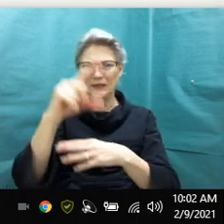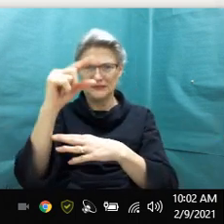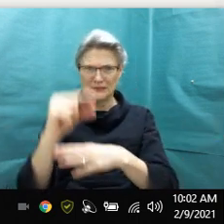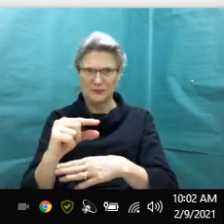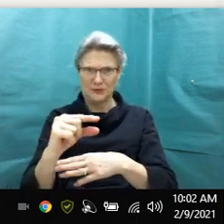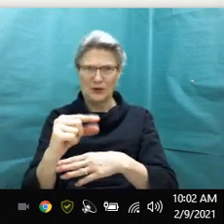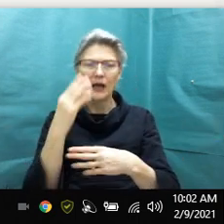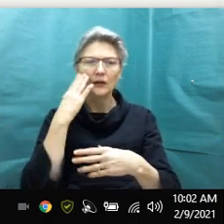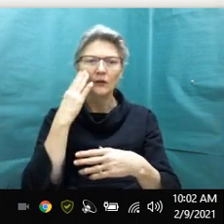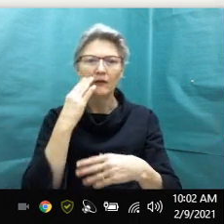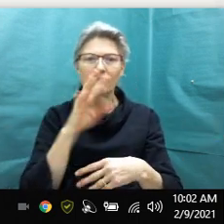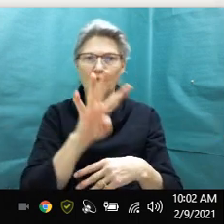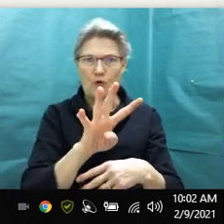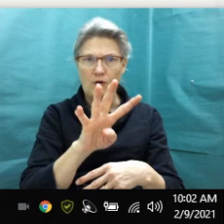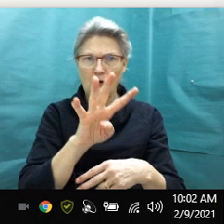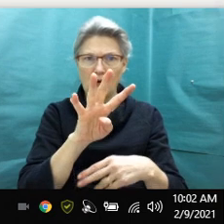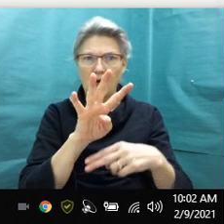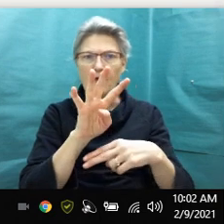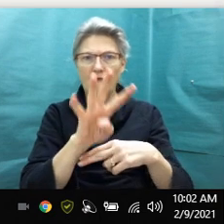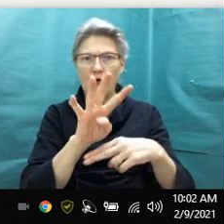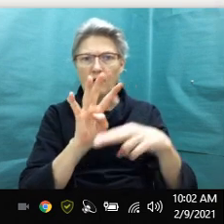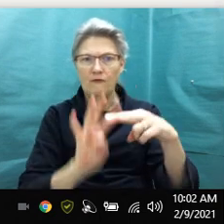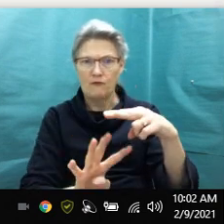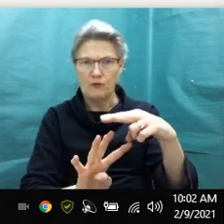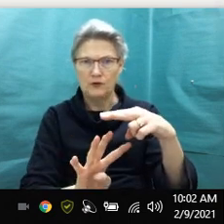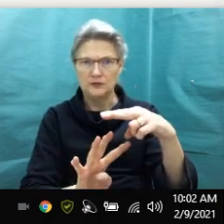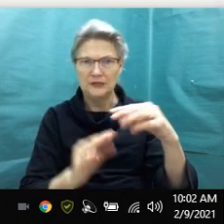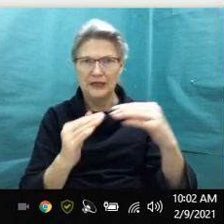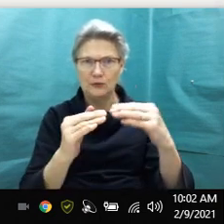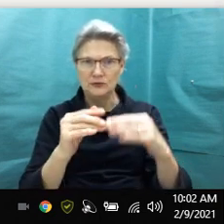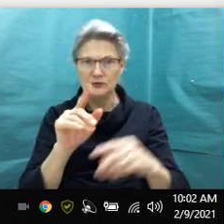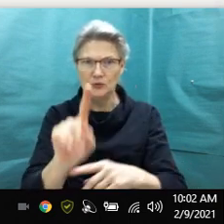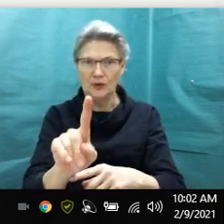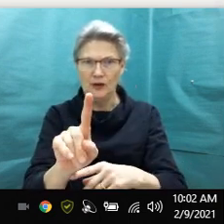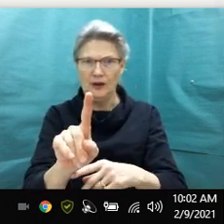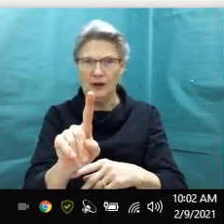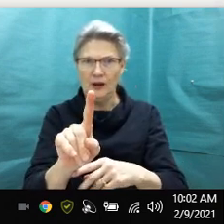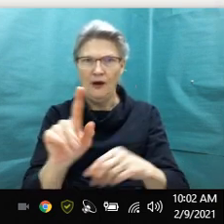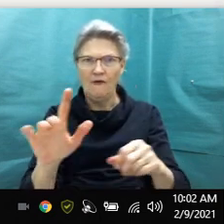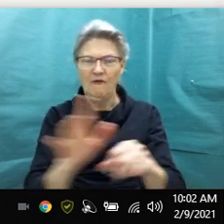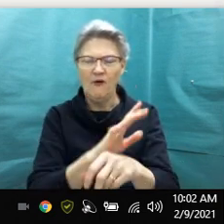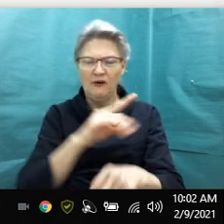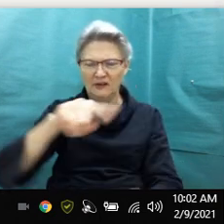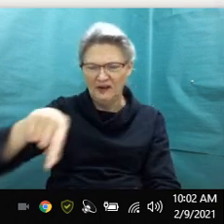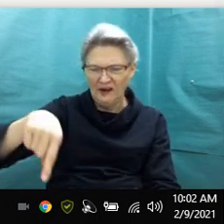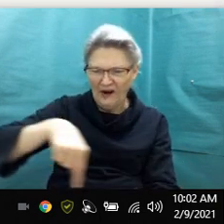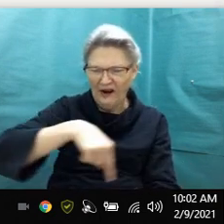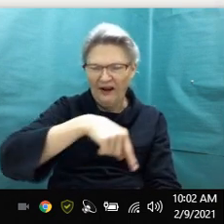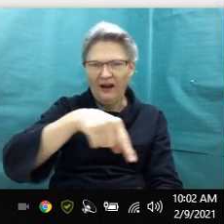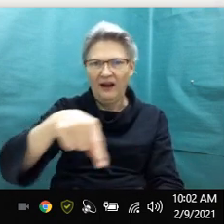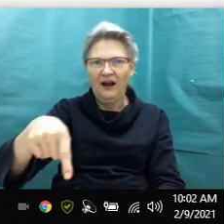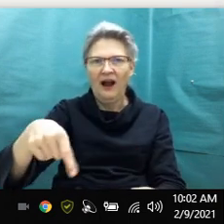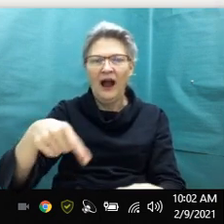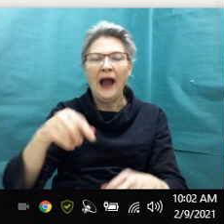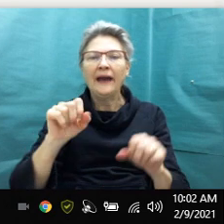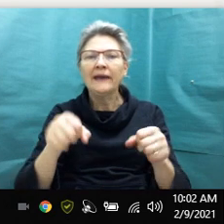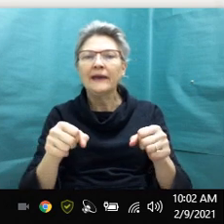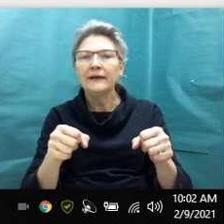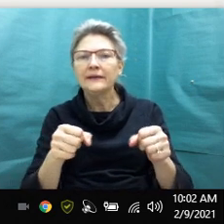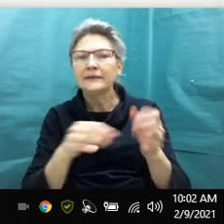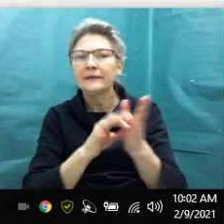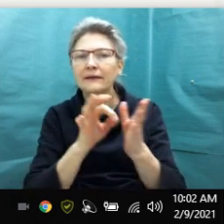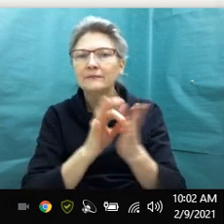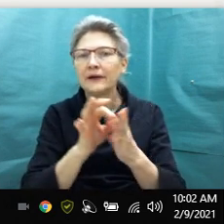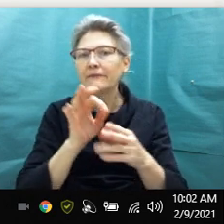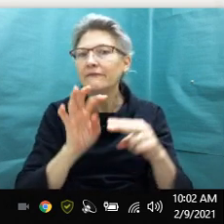that 4/4 turns or 4 quarter turns is equivalent to 1 full turn. So I can count